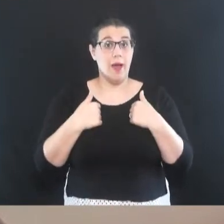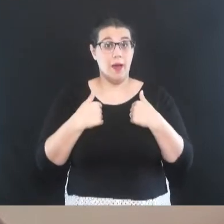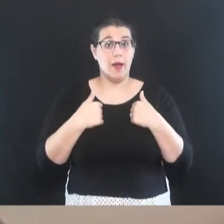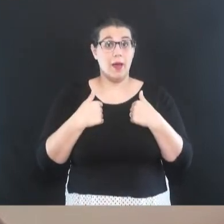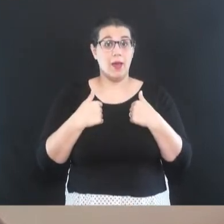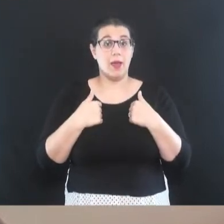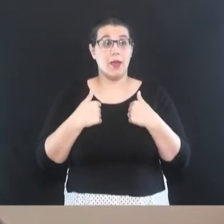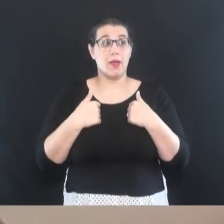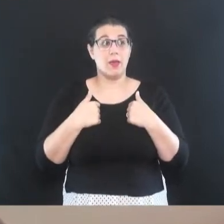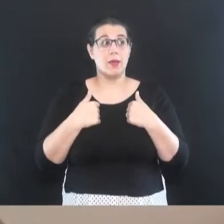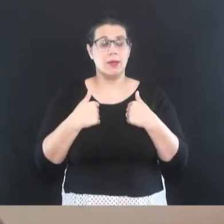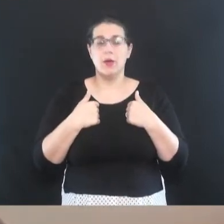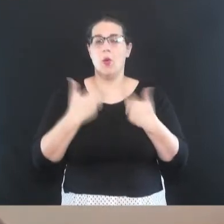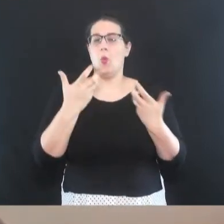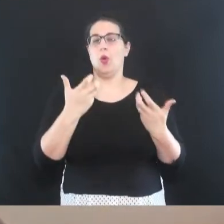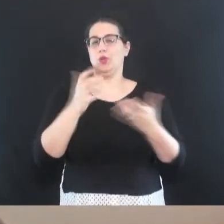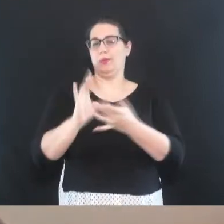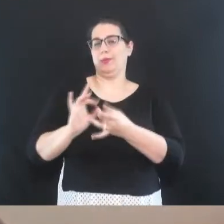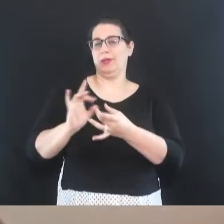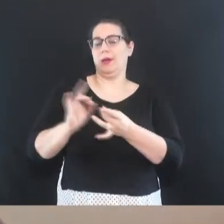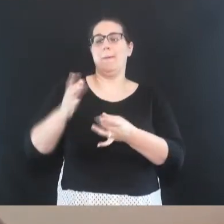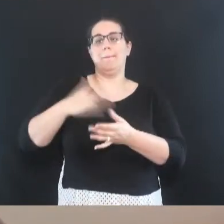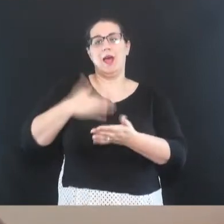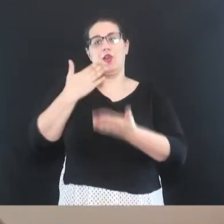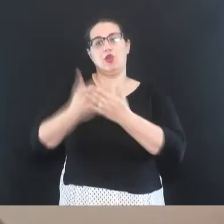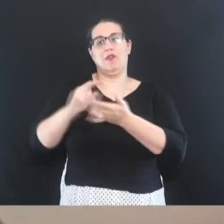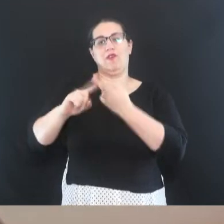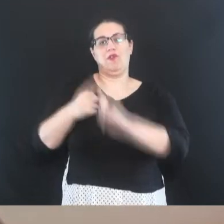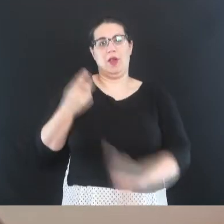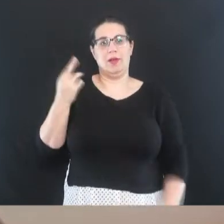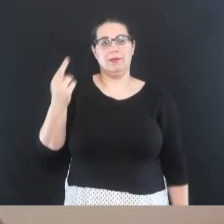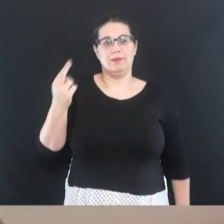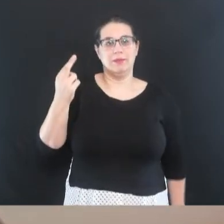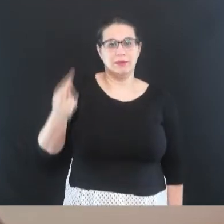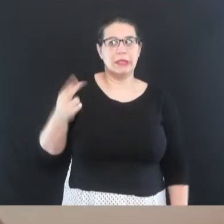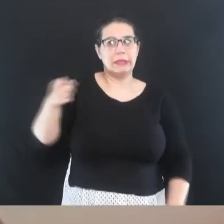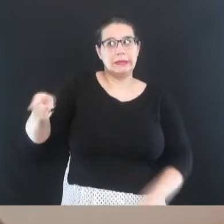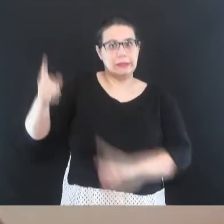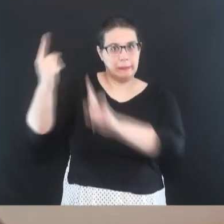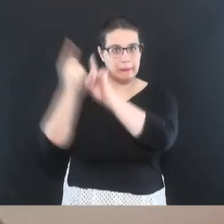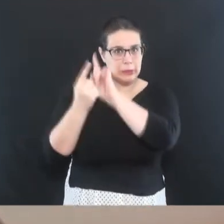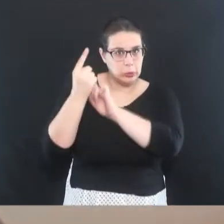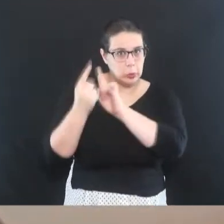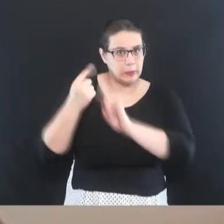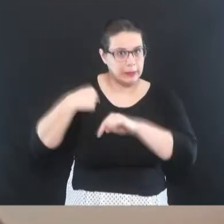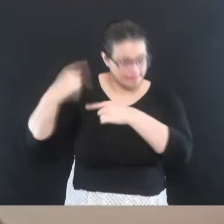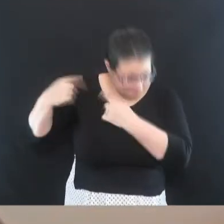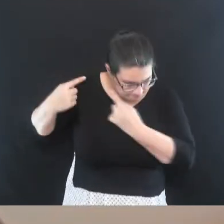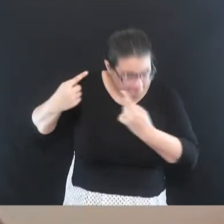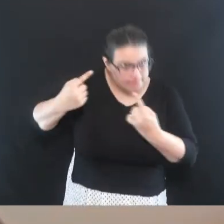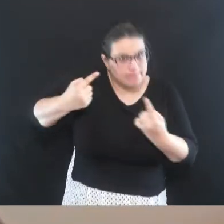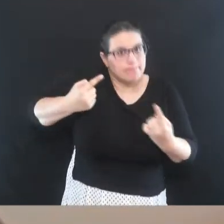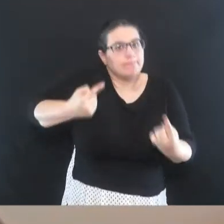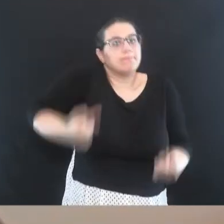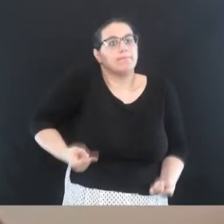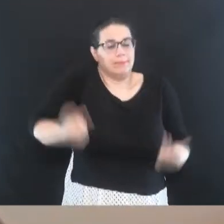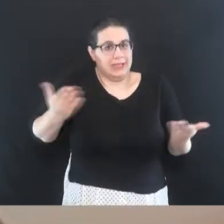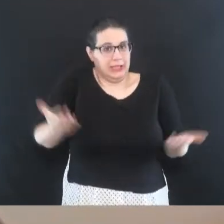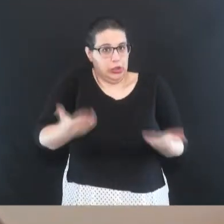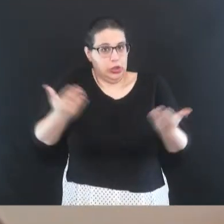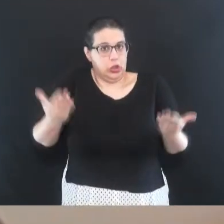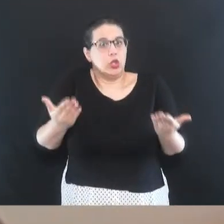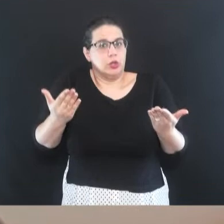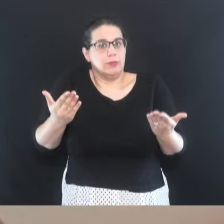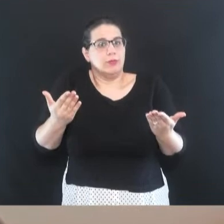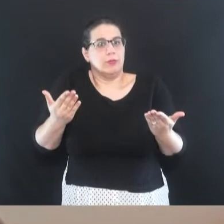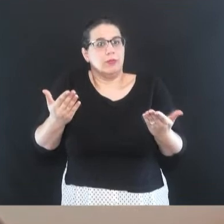as the governor did, to wish my good friend and someone who's been a mentor for me throughout my time in the